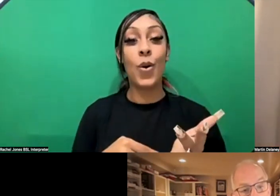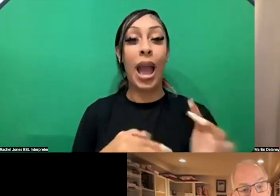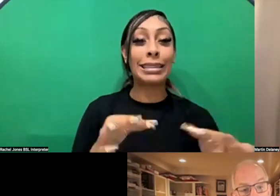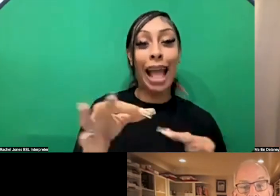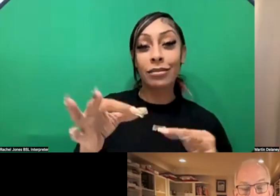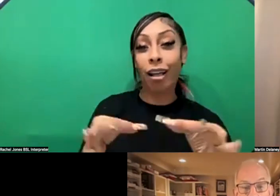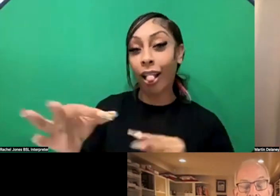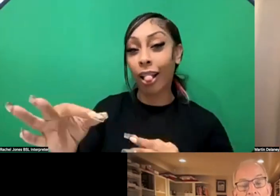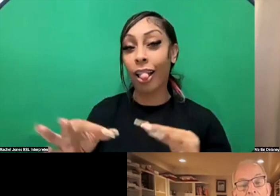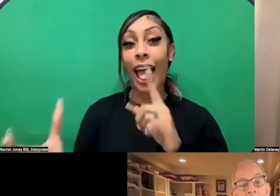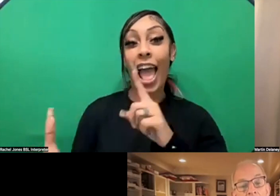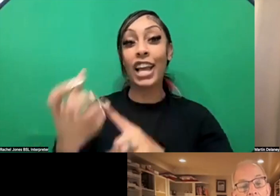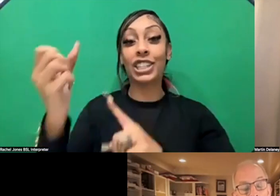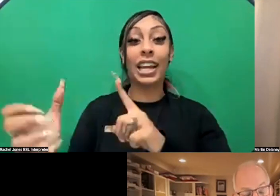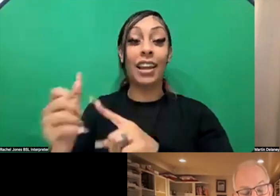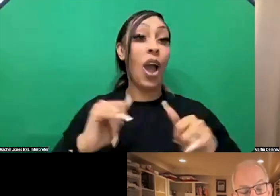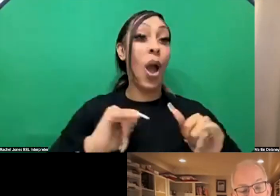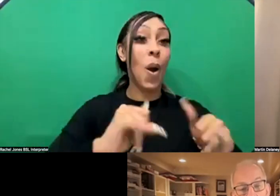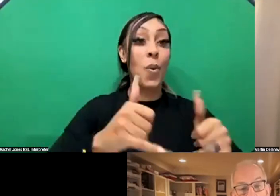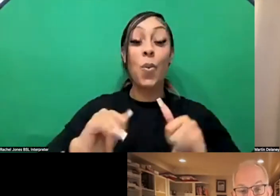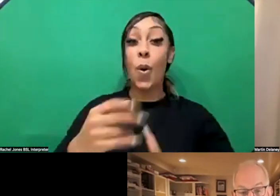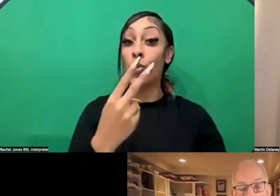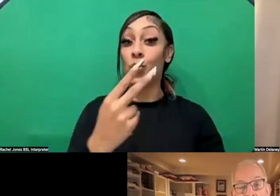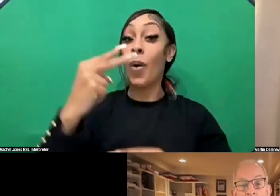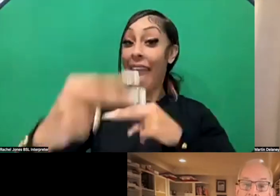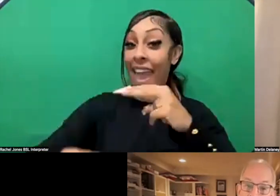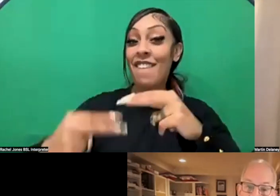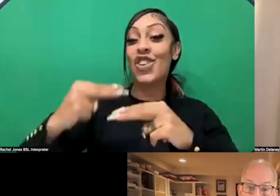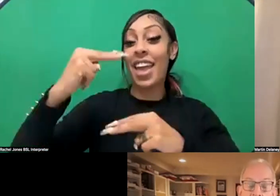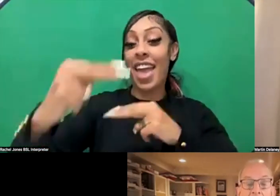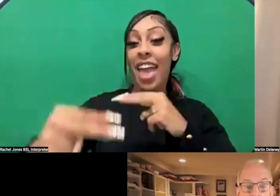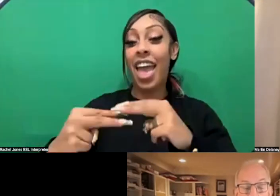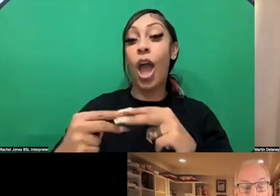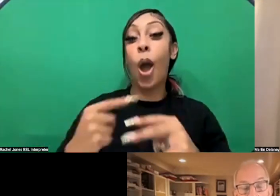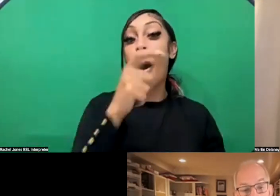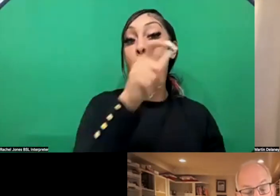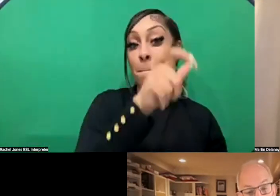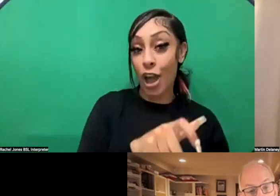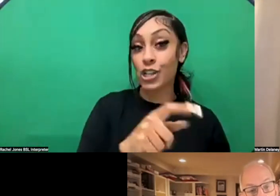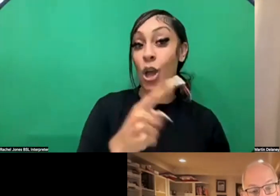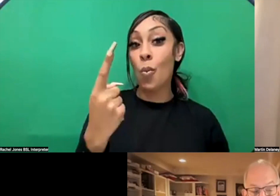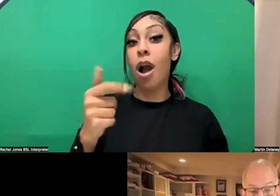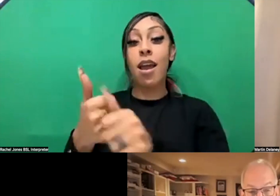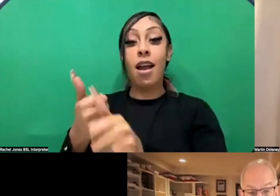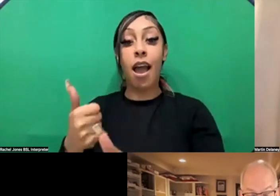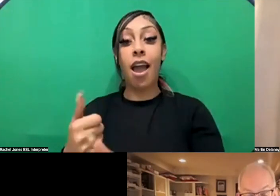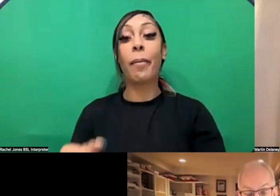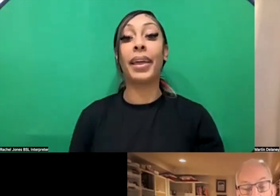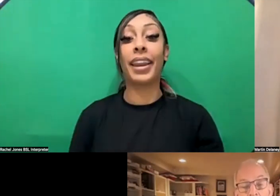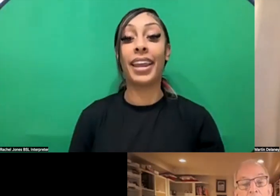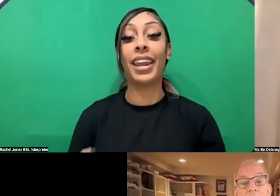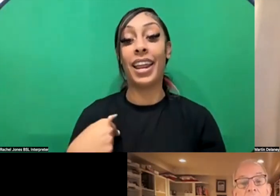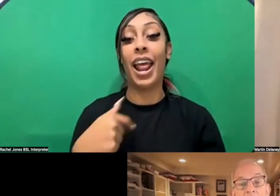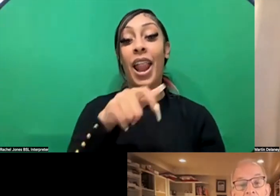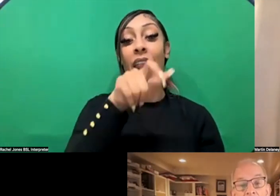to the two of them every year, one for a person and one for a company. And I was the award for